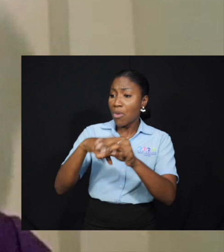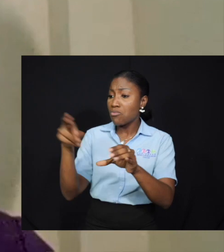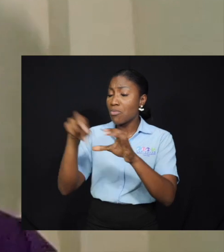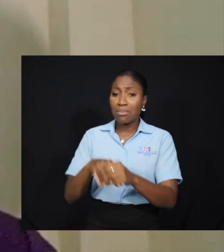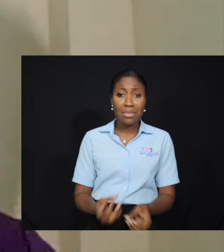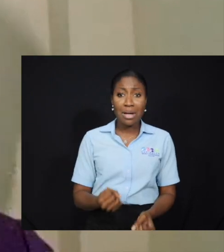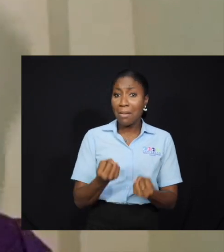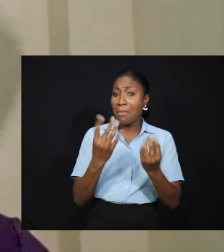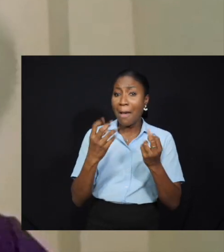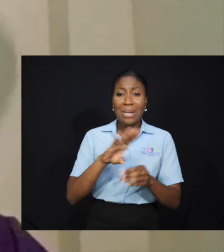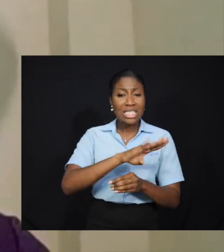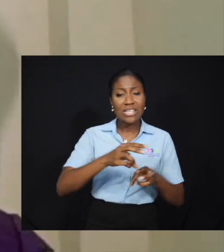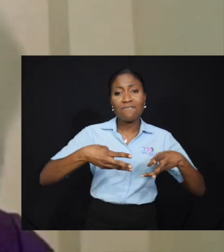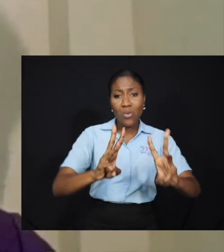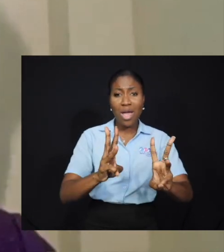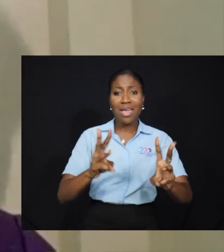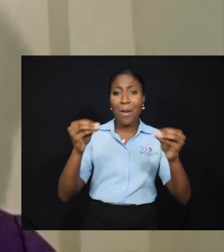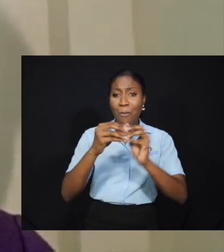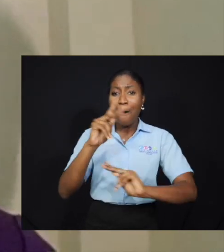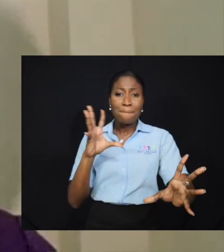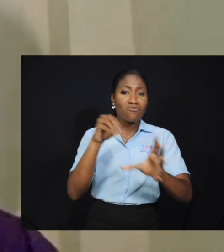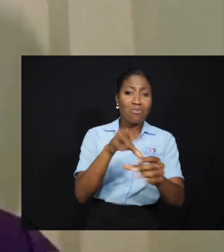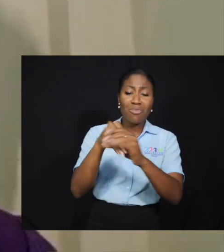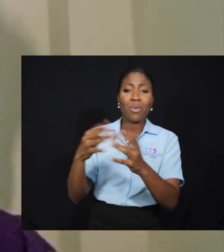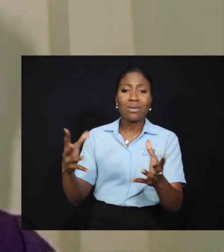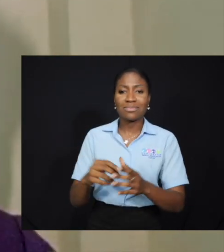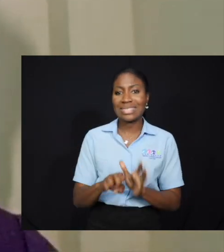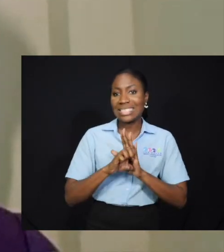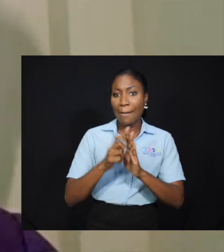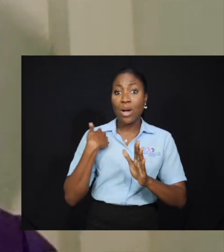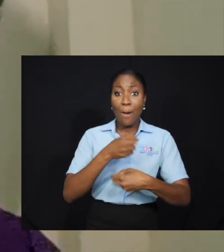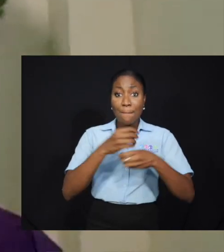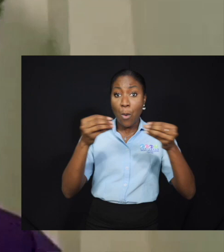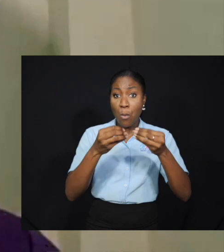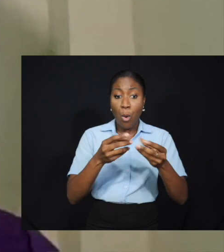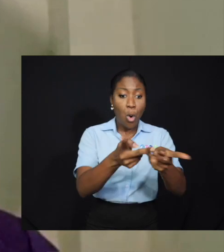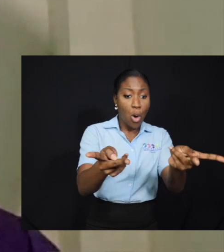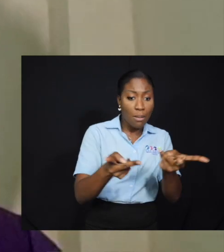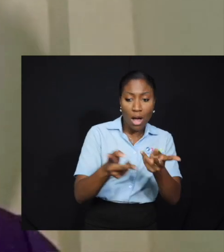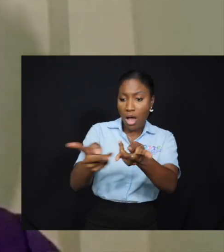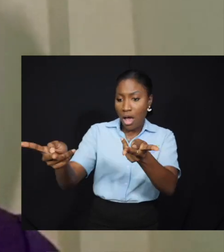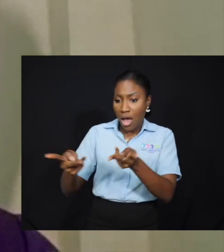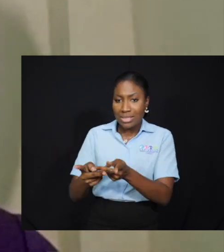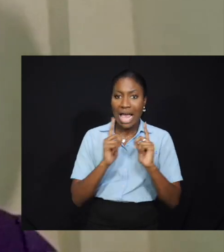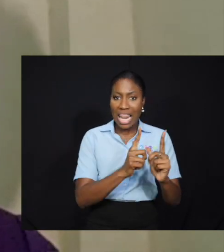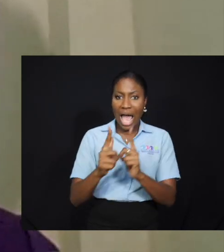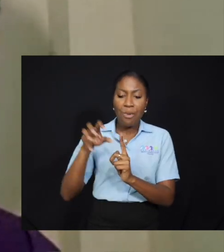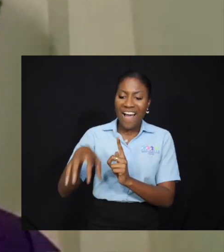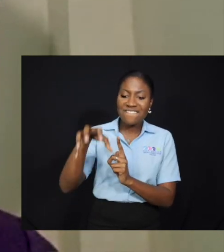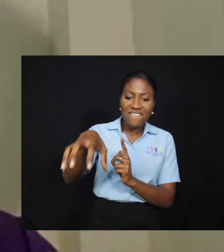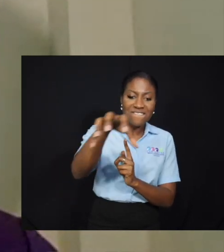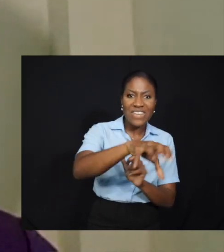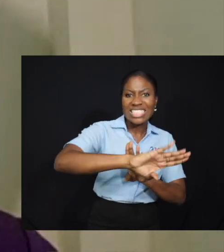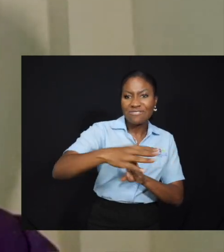have been growing in several ways. One is through our expansions, that is co-locations. Co-locations put libraries in the